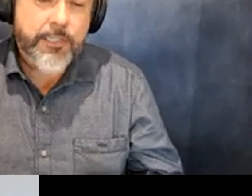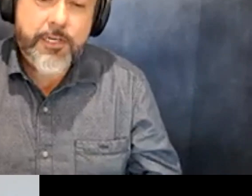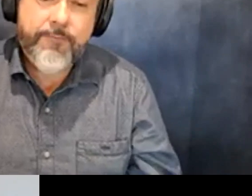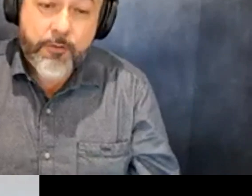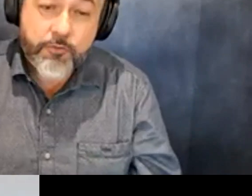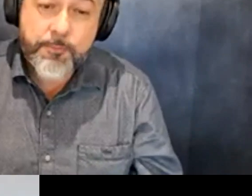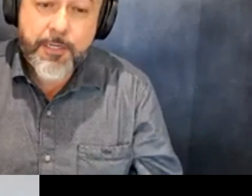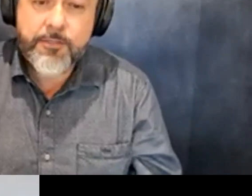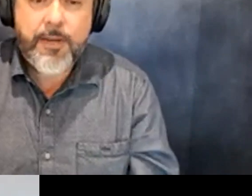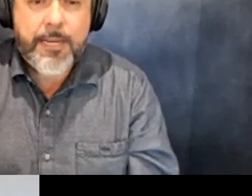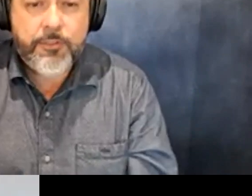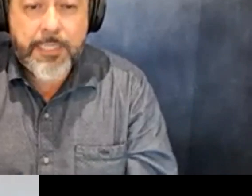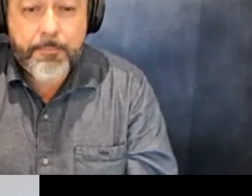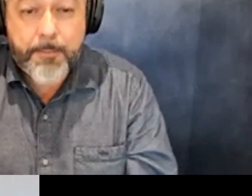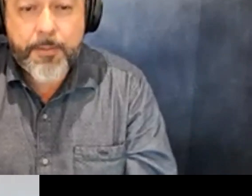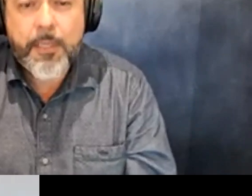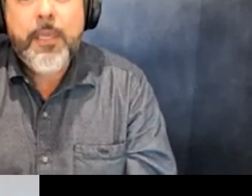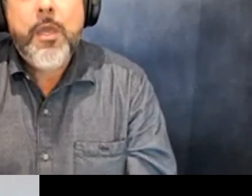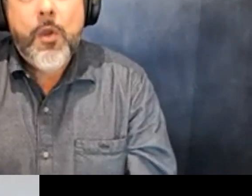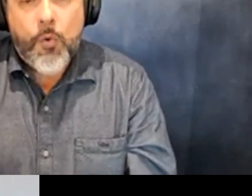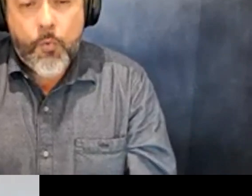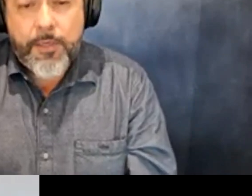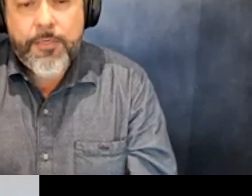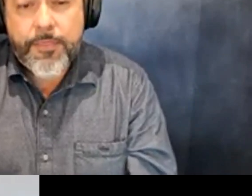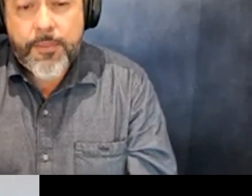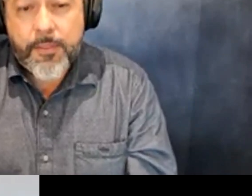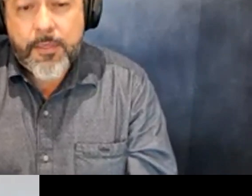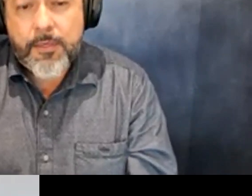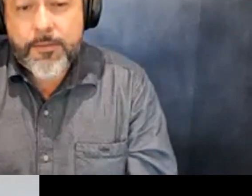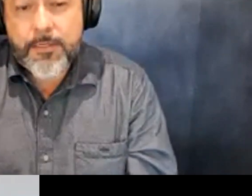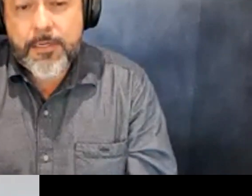they're Section 8 vouchers because they're not able to keep up with